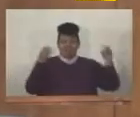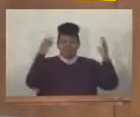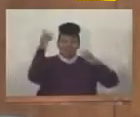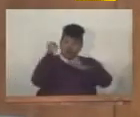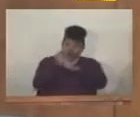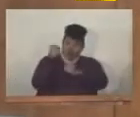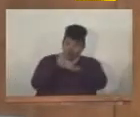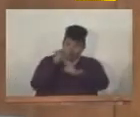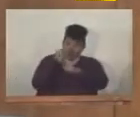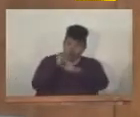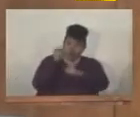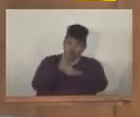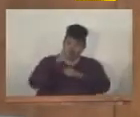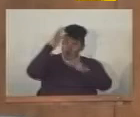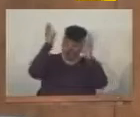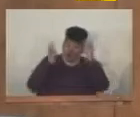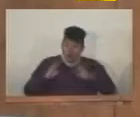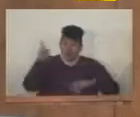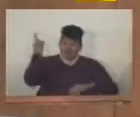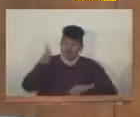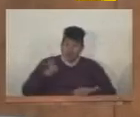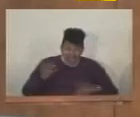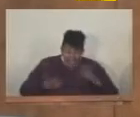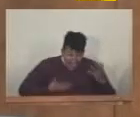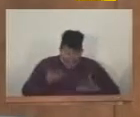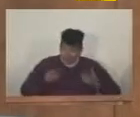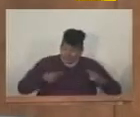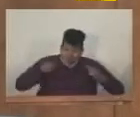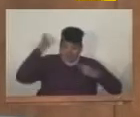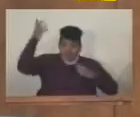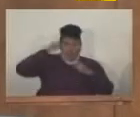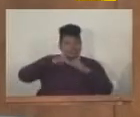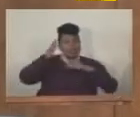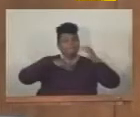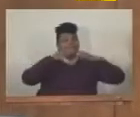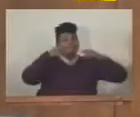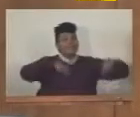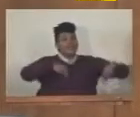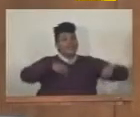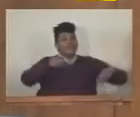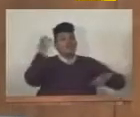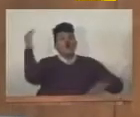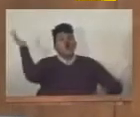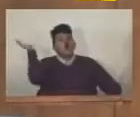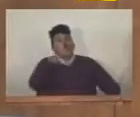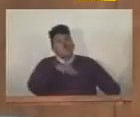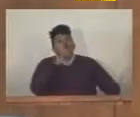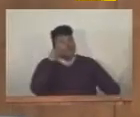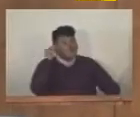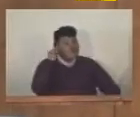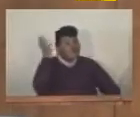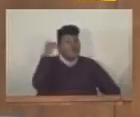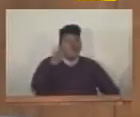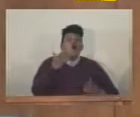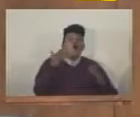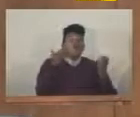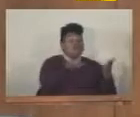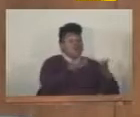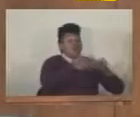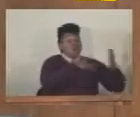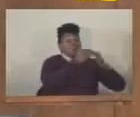they? Mr. President, everyone can recount the gruesome murder